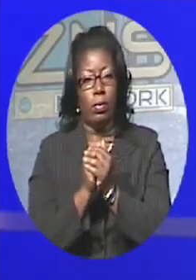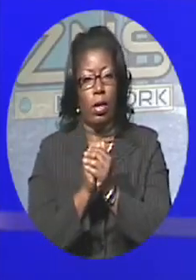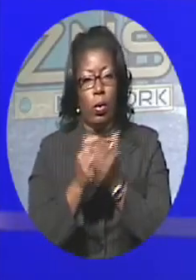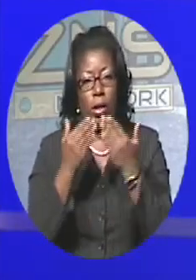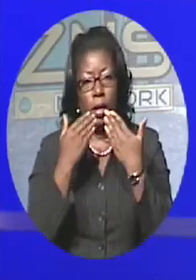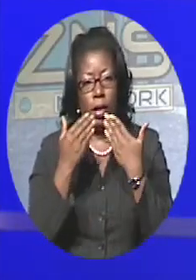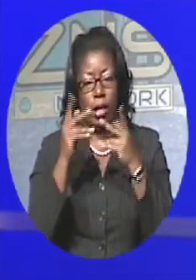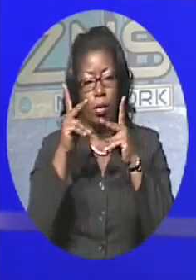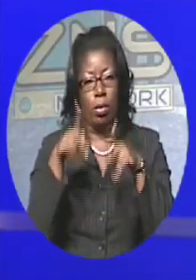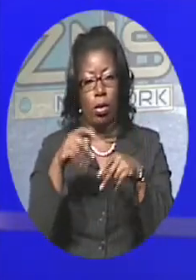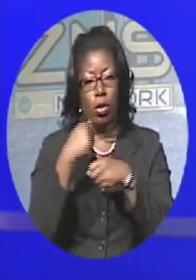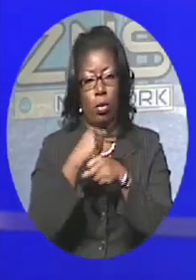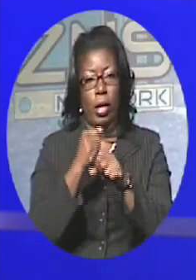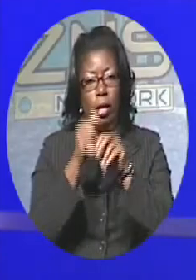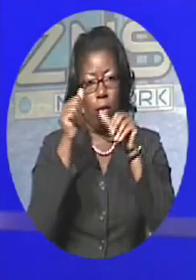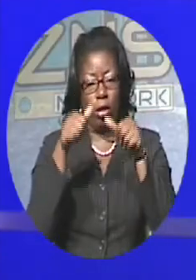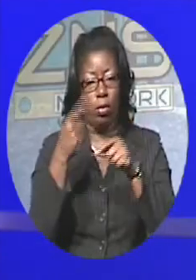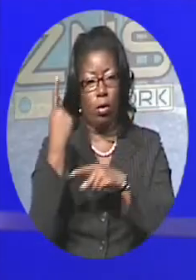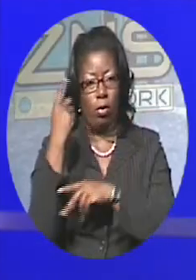thanked those who made it possible.